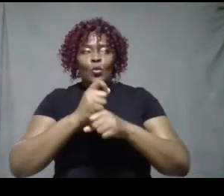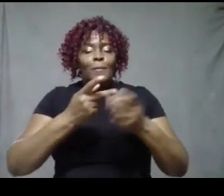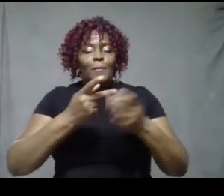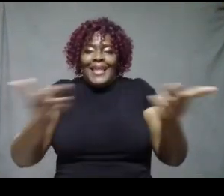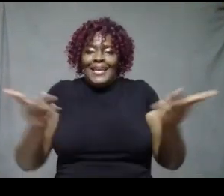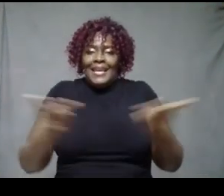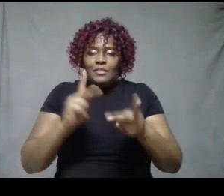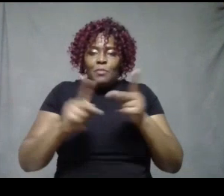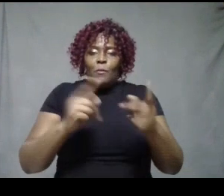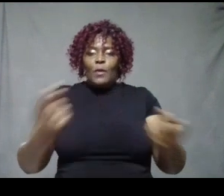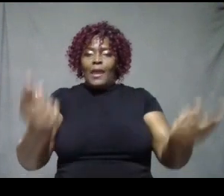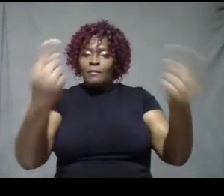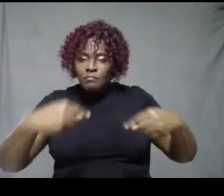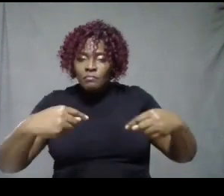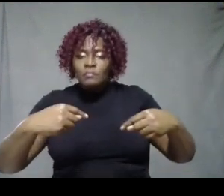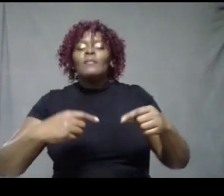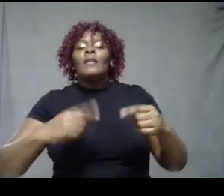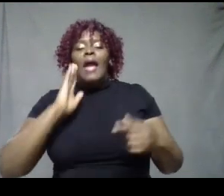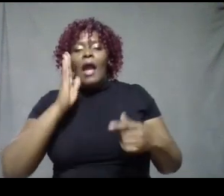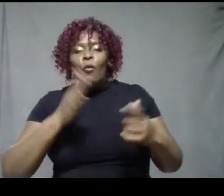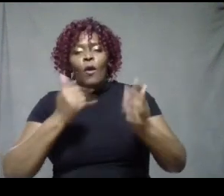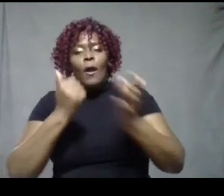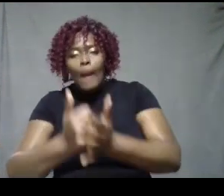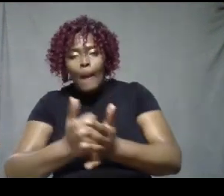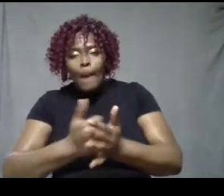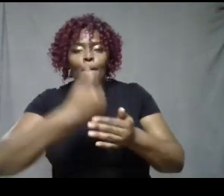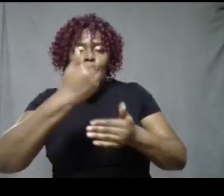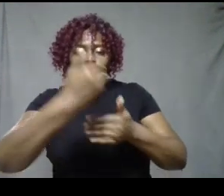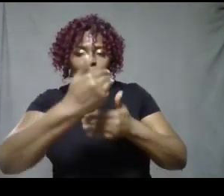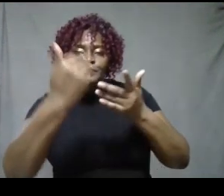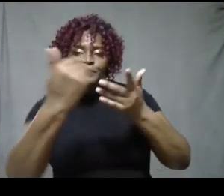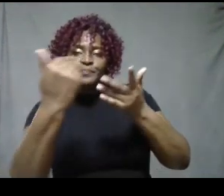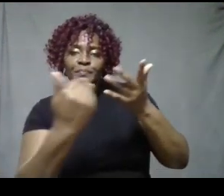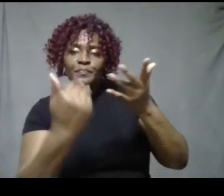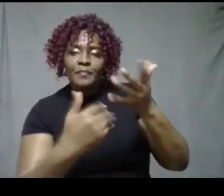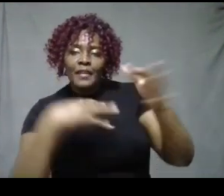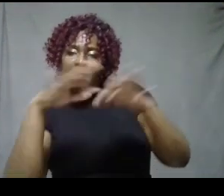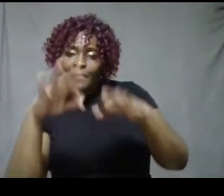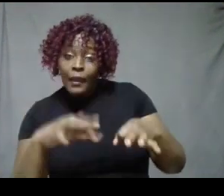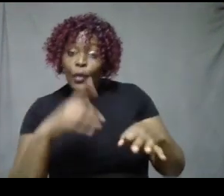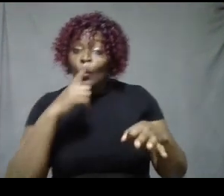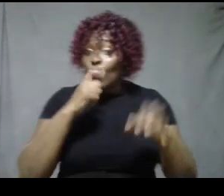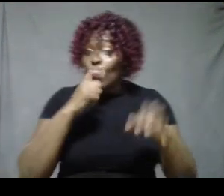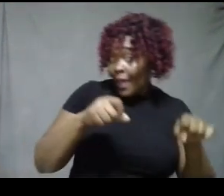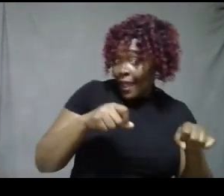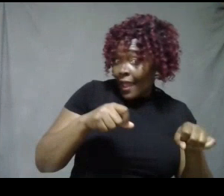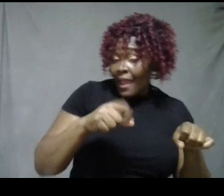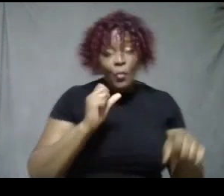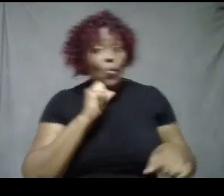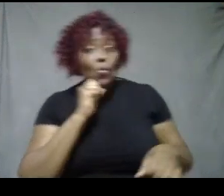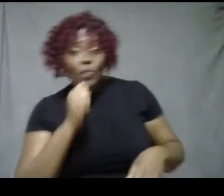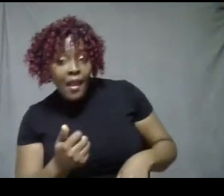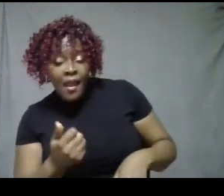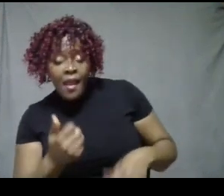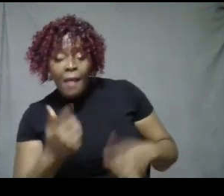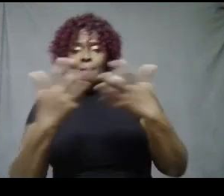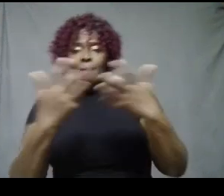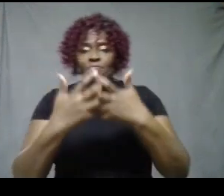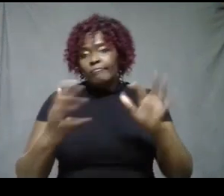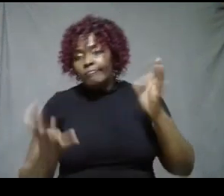like, what documents you need, who's eligible, who's not, what that first round of funding looks like. So I'll be more than happy to set up a workshop. That may take a little bit more time for